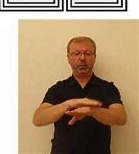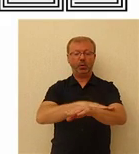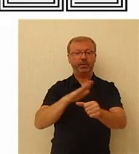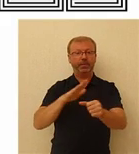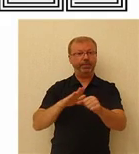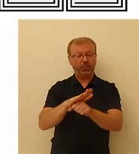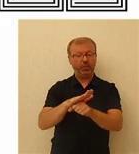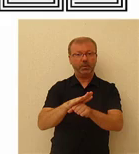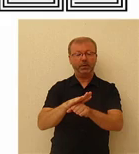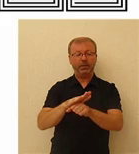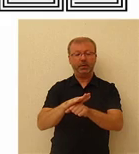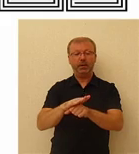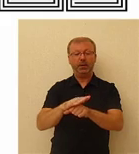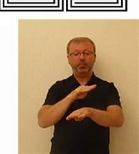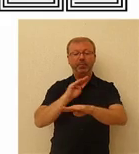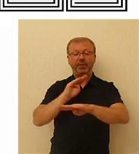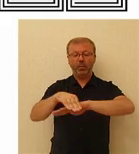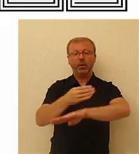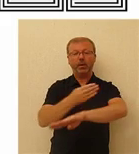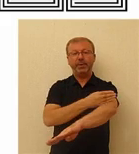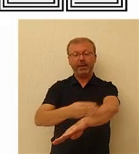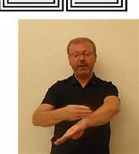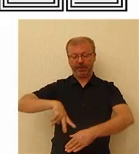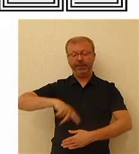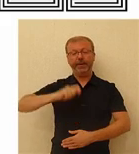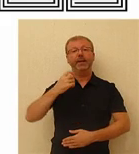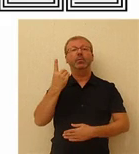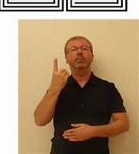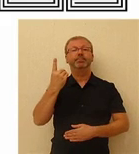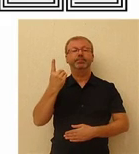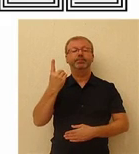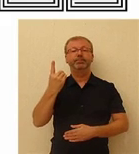completed before journeying to the next.